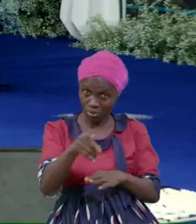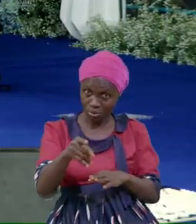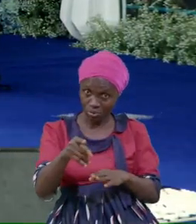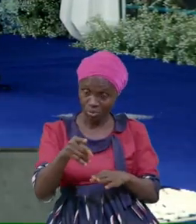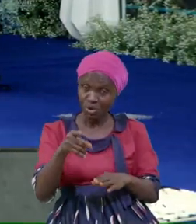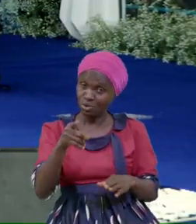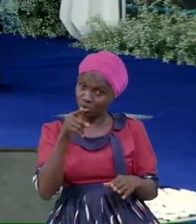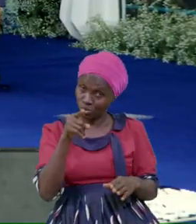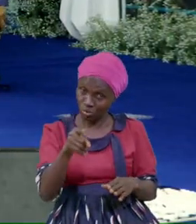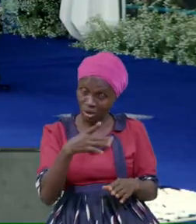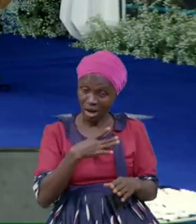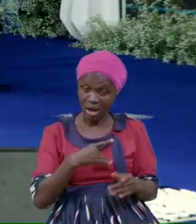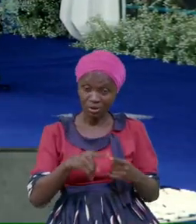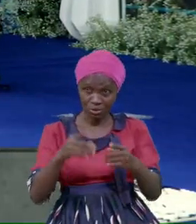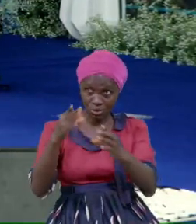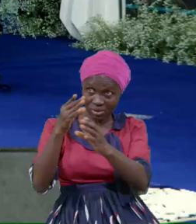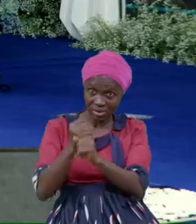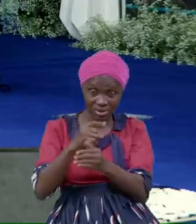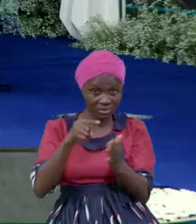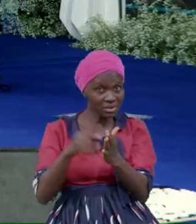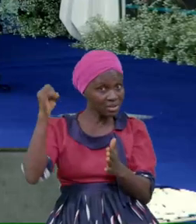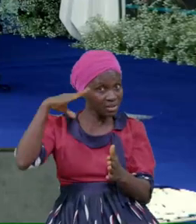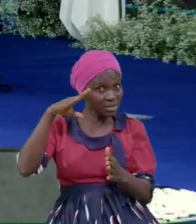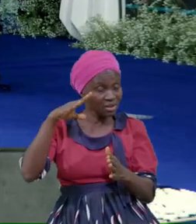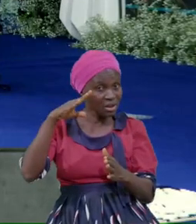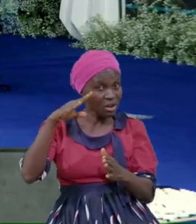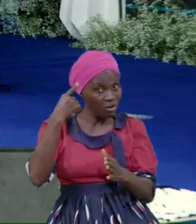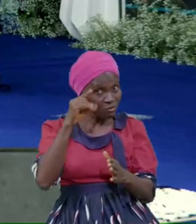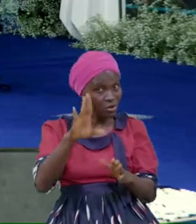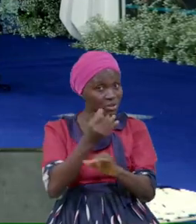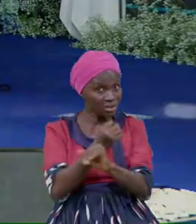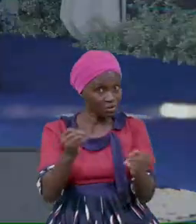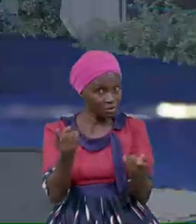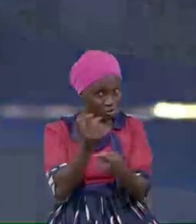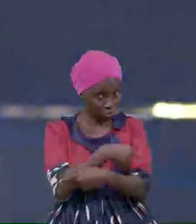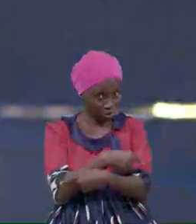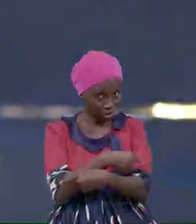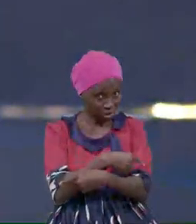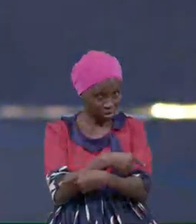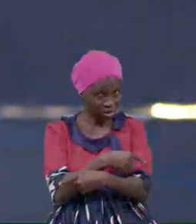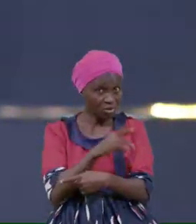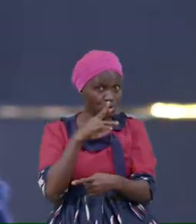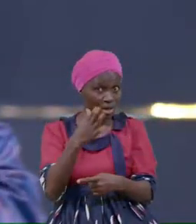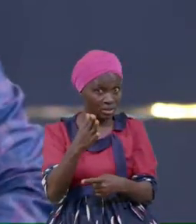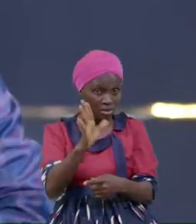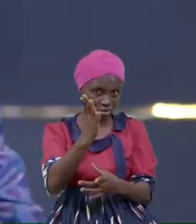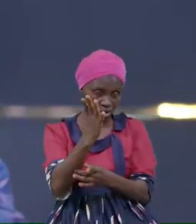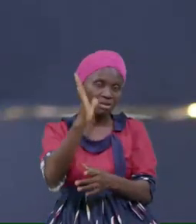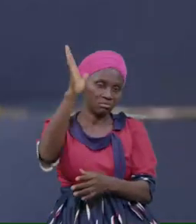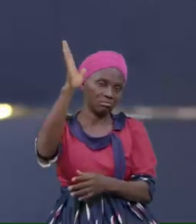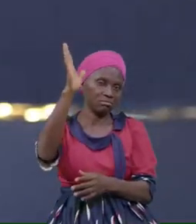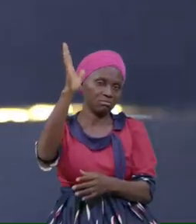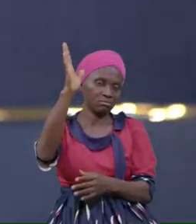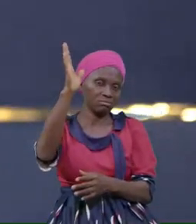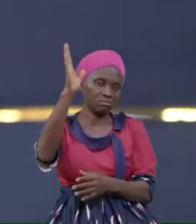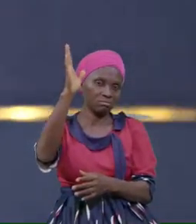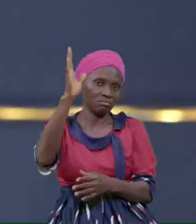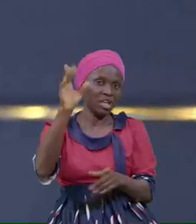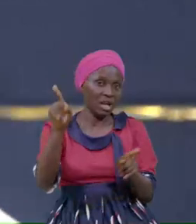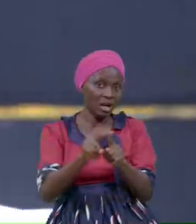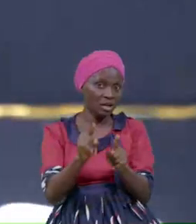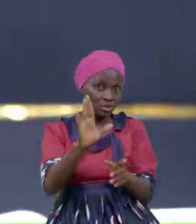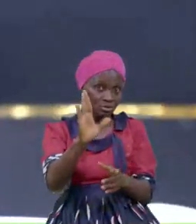your salvation. Wherever you are, you raise up your hand. Amen. God bless you there. Amen. God bless you there.